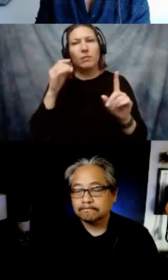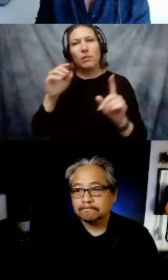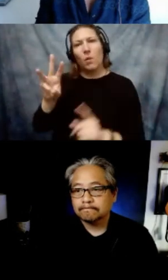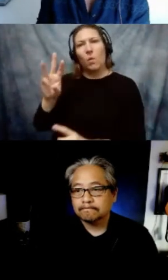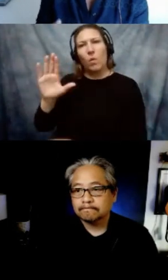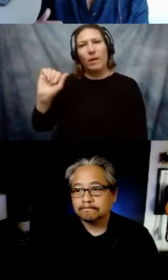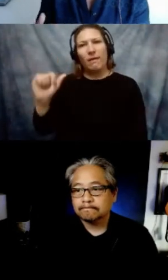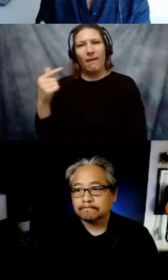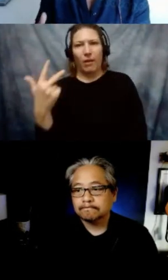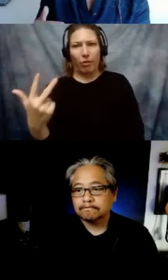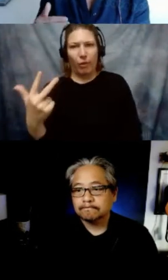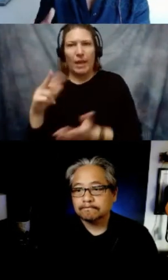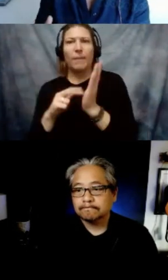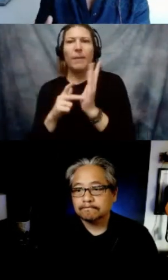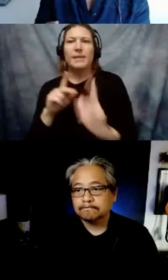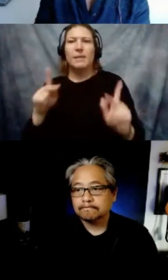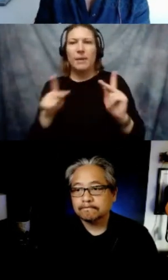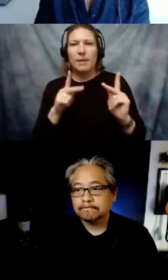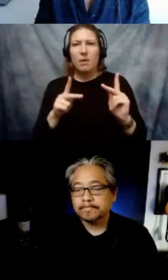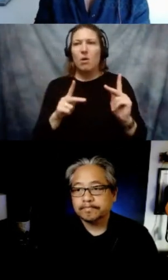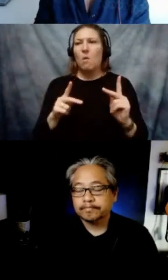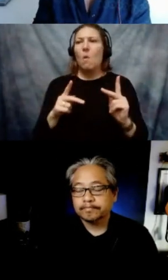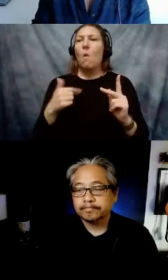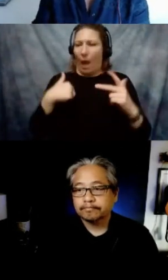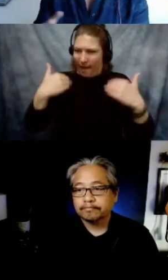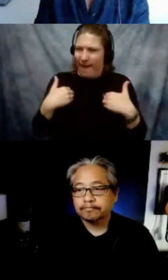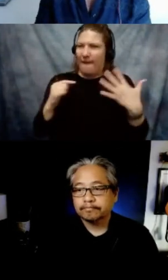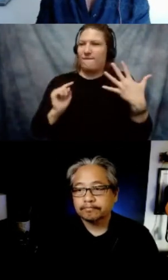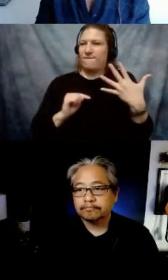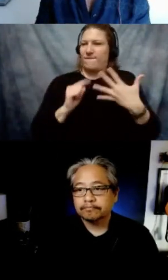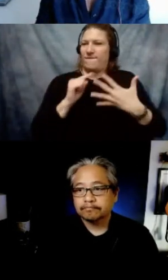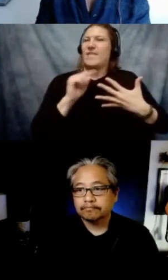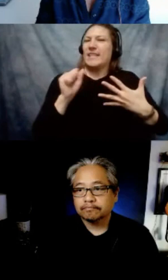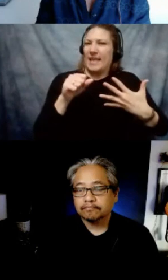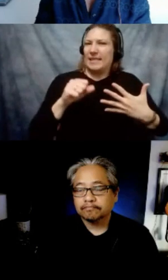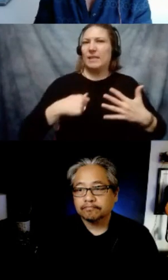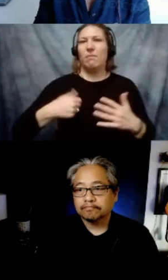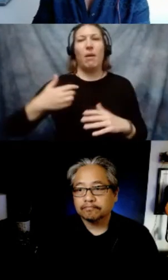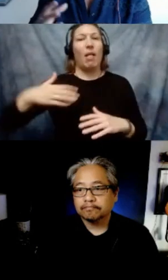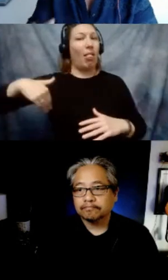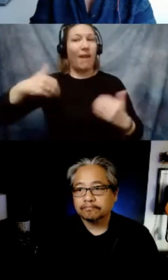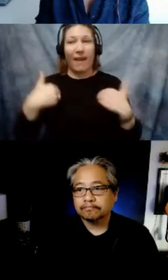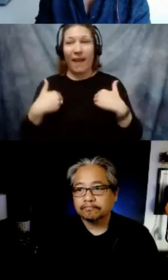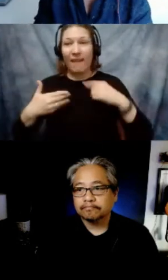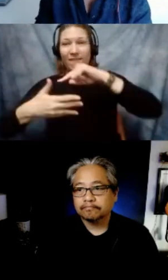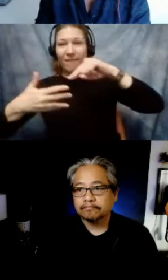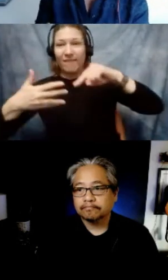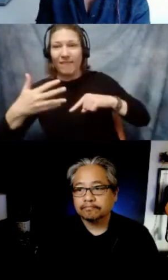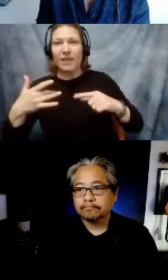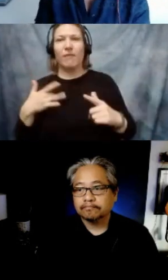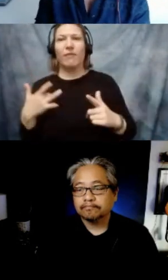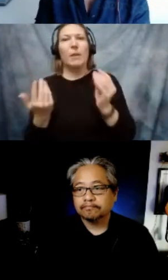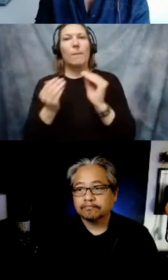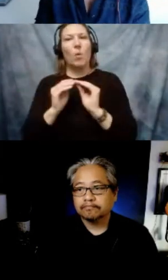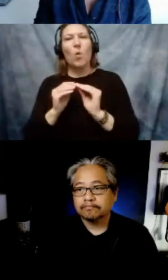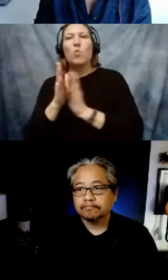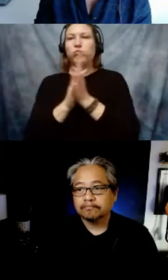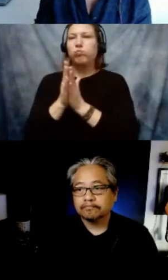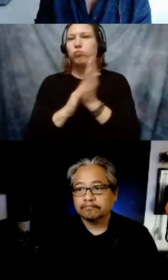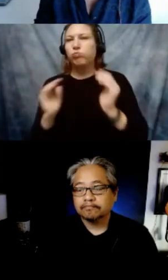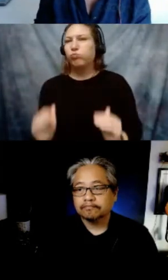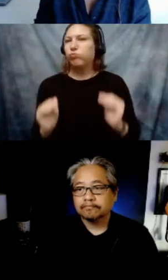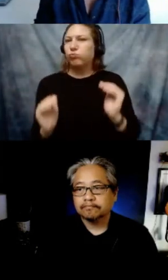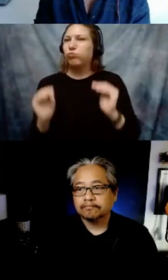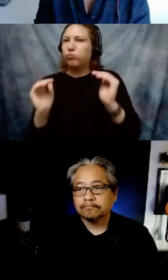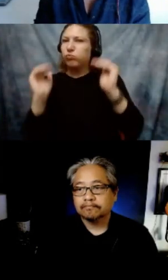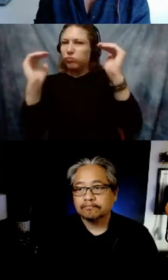more supposed to be a much friendlier, easy to use language, which I think is a key, something that really needs to be addressed. So I